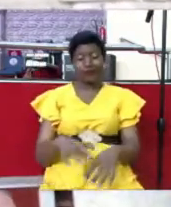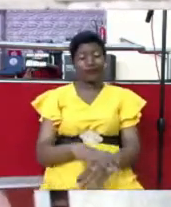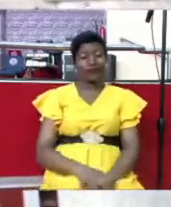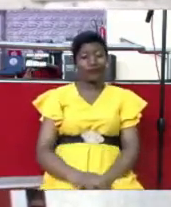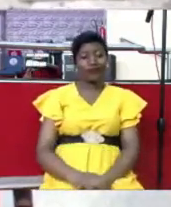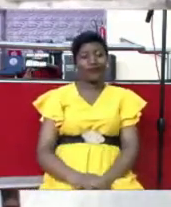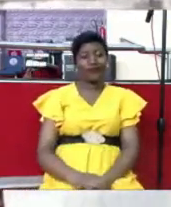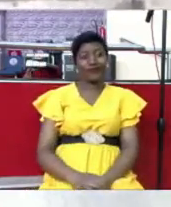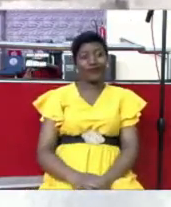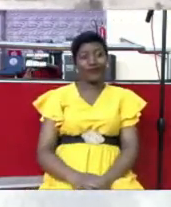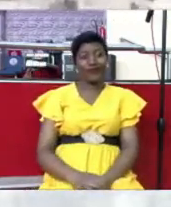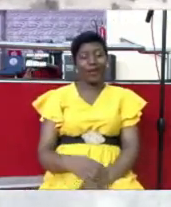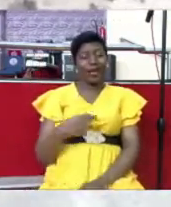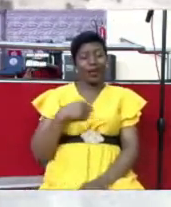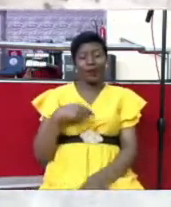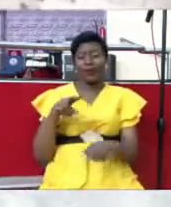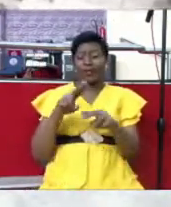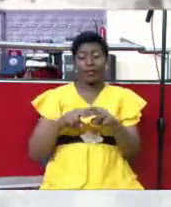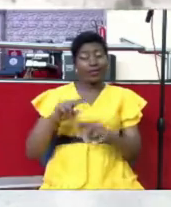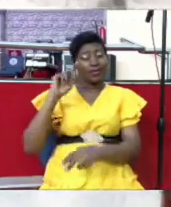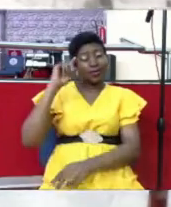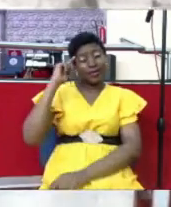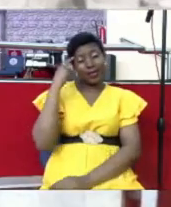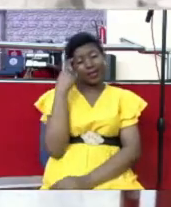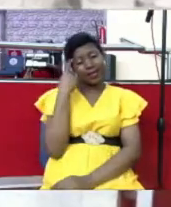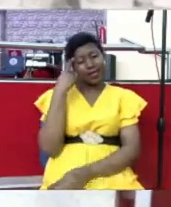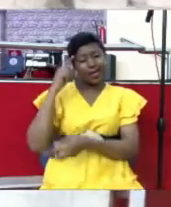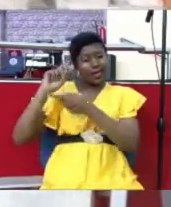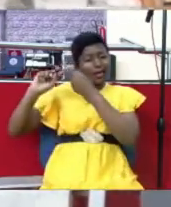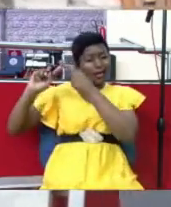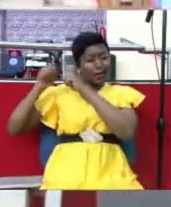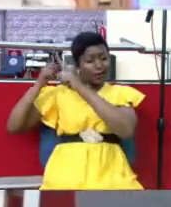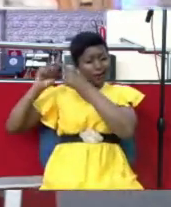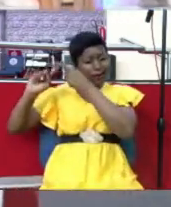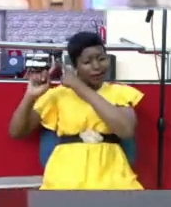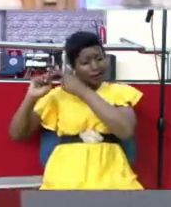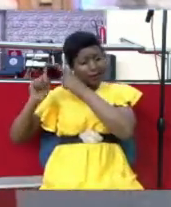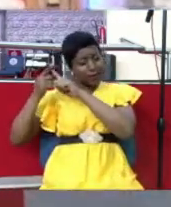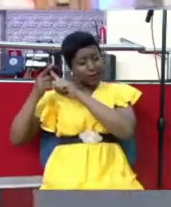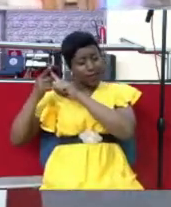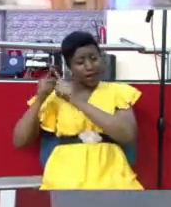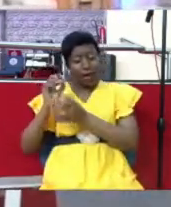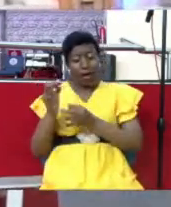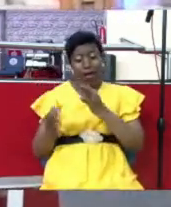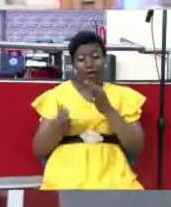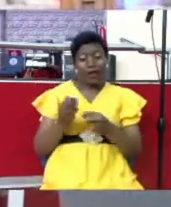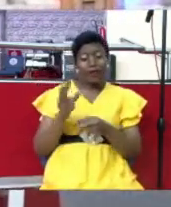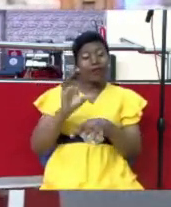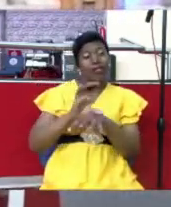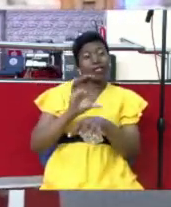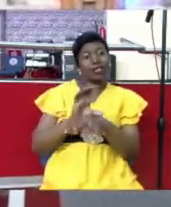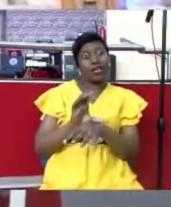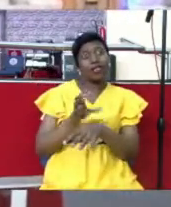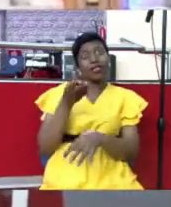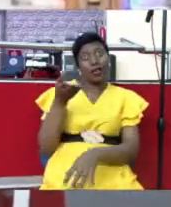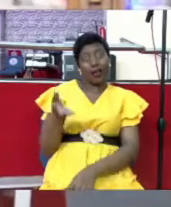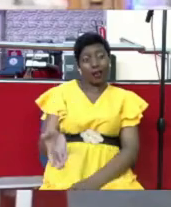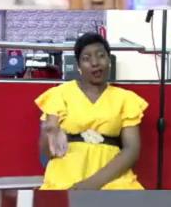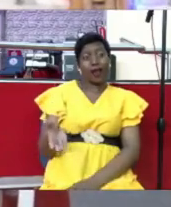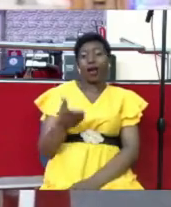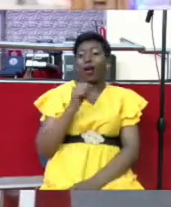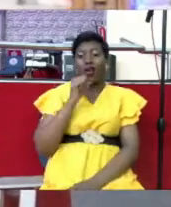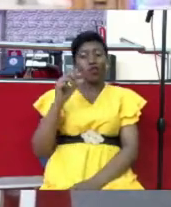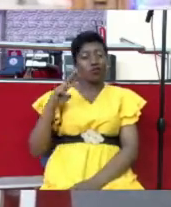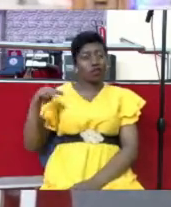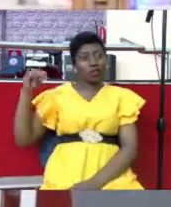I was just sitting back and thinking, reflecting. If this church, wachana na Shailo, sawa sawa.